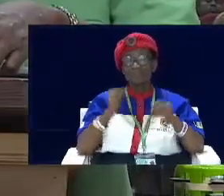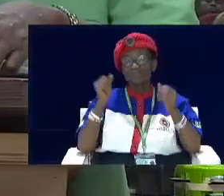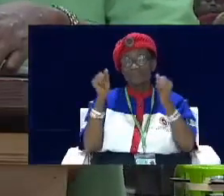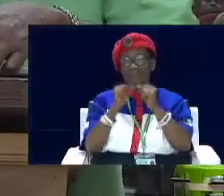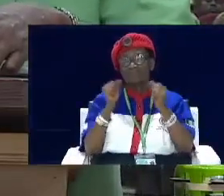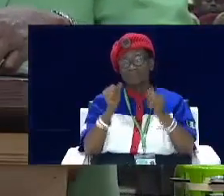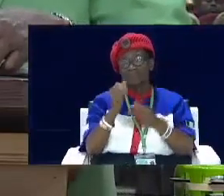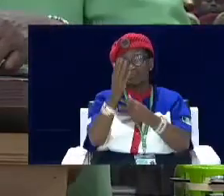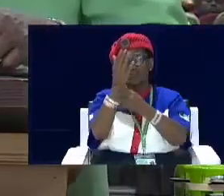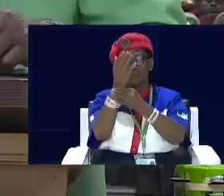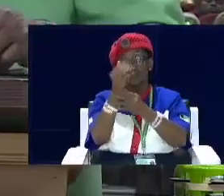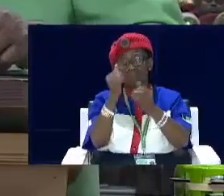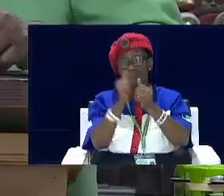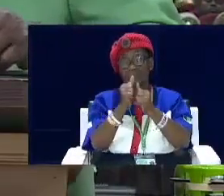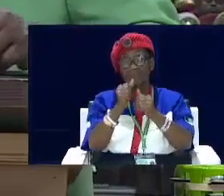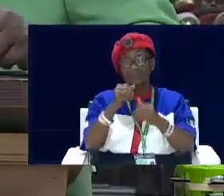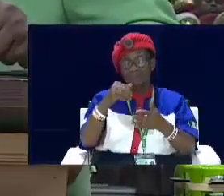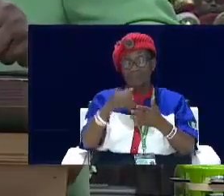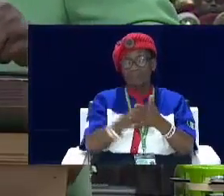Oluwa tuntun.